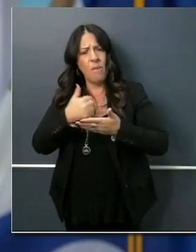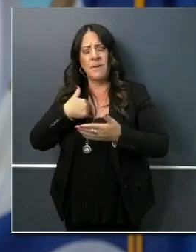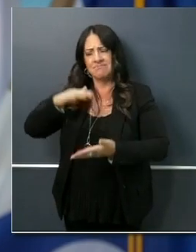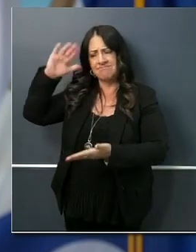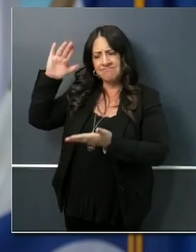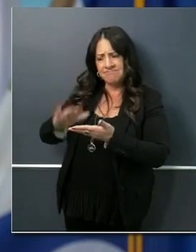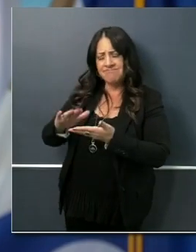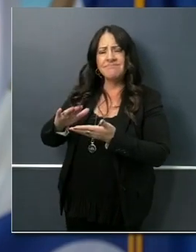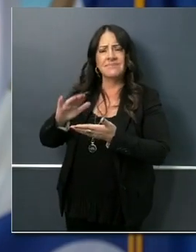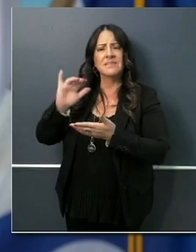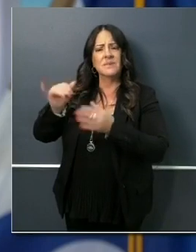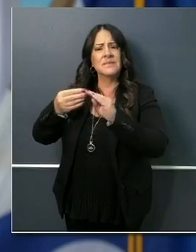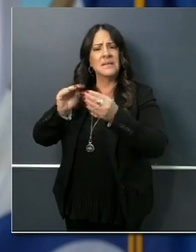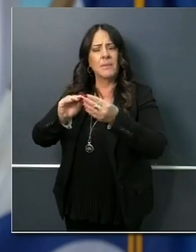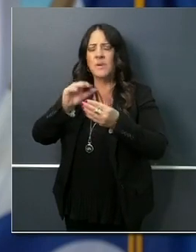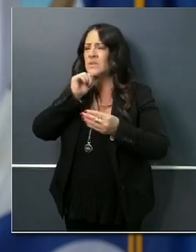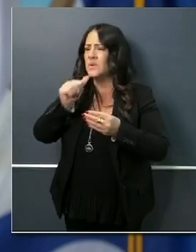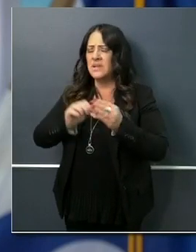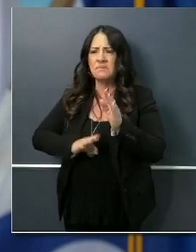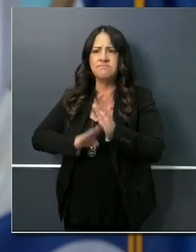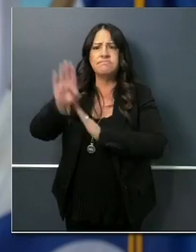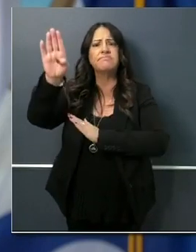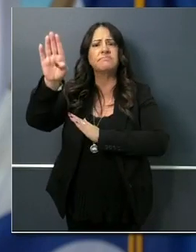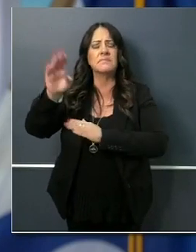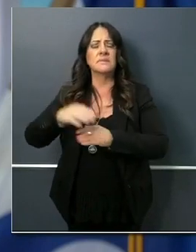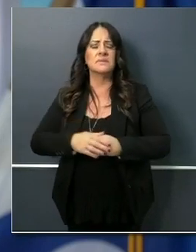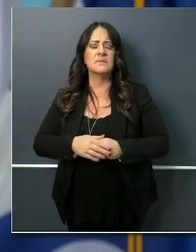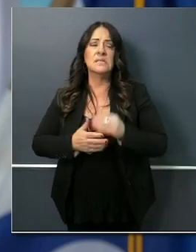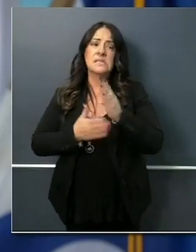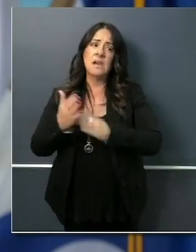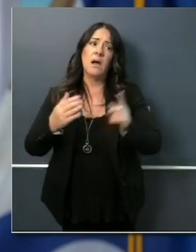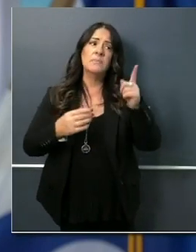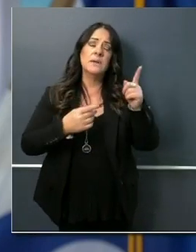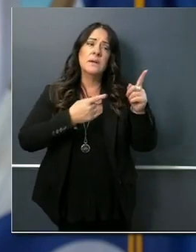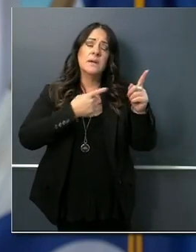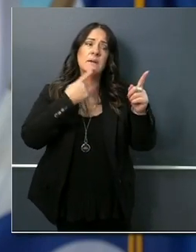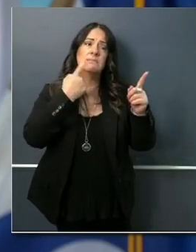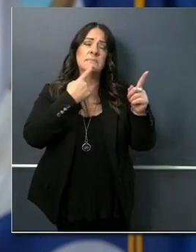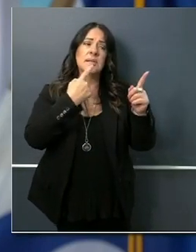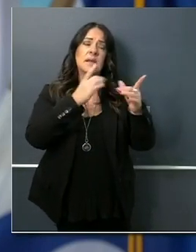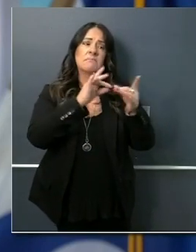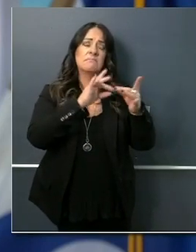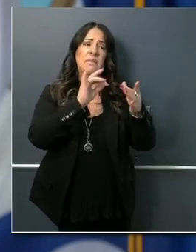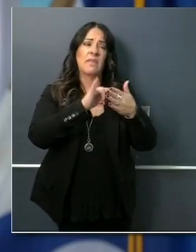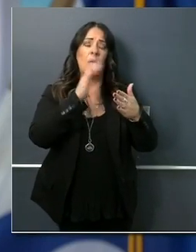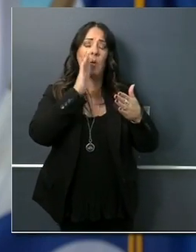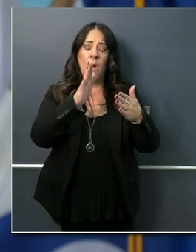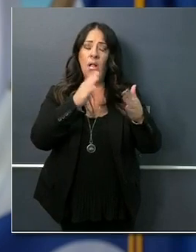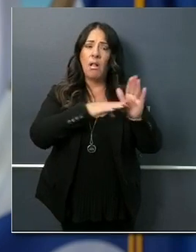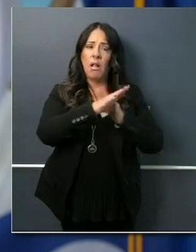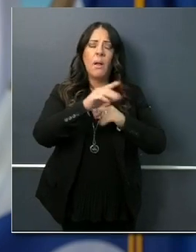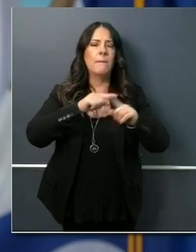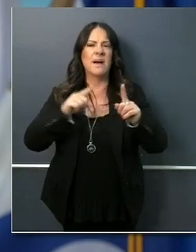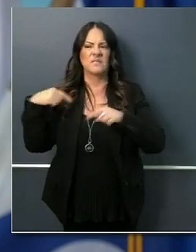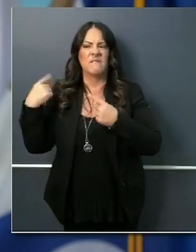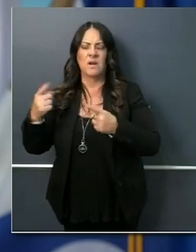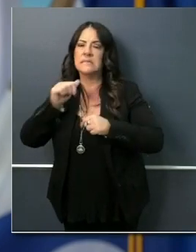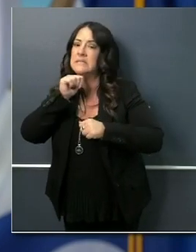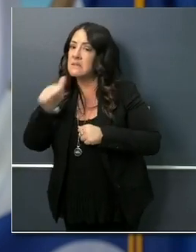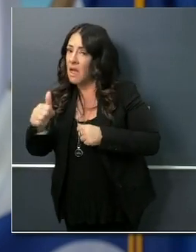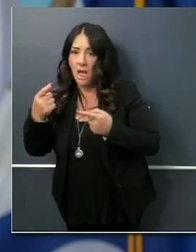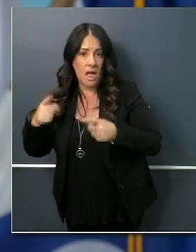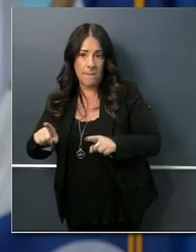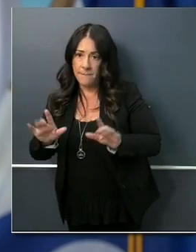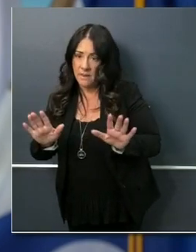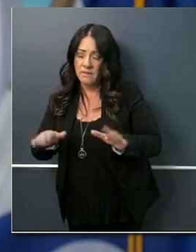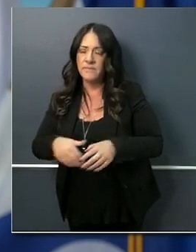some had thought would be a surge that was exponentially worse than so far it has been. So that's the broad strokes